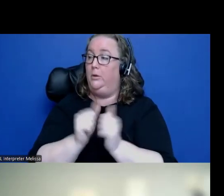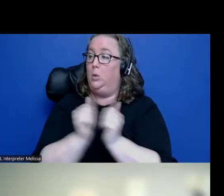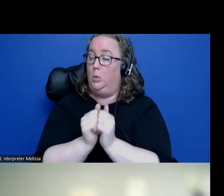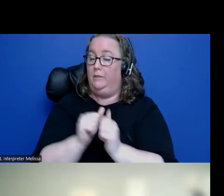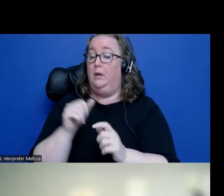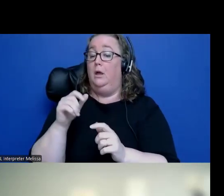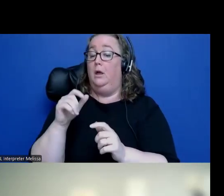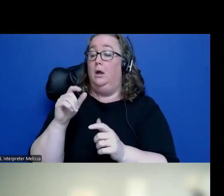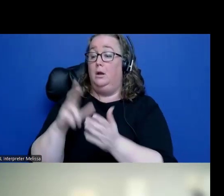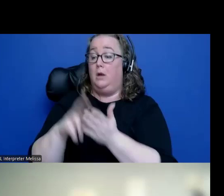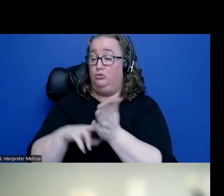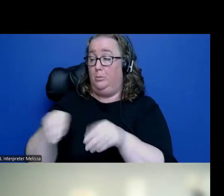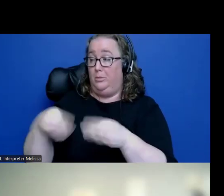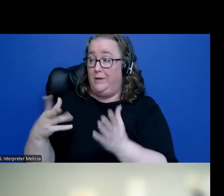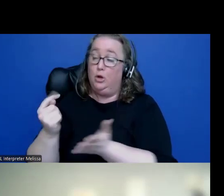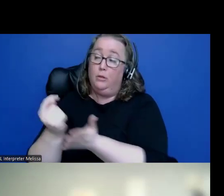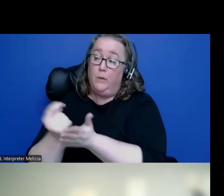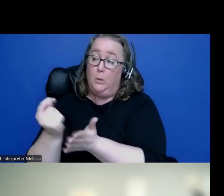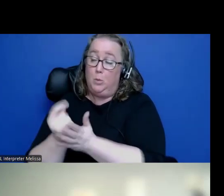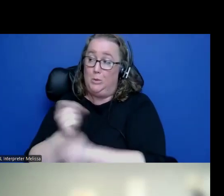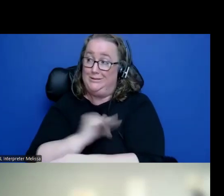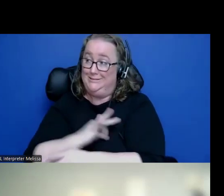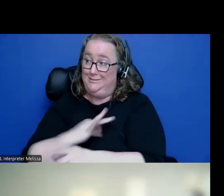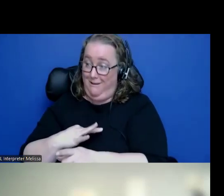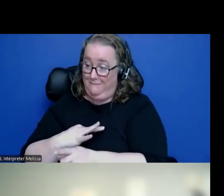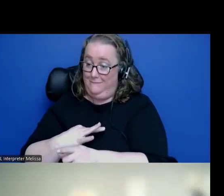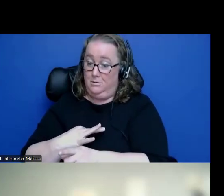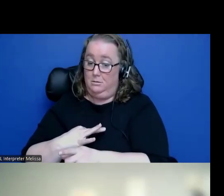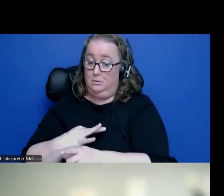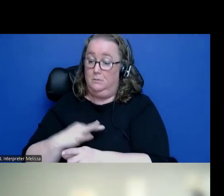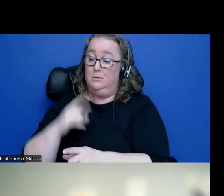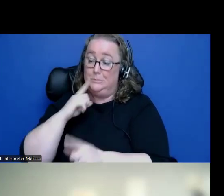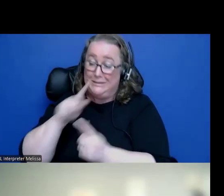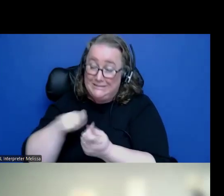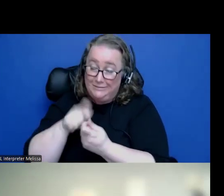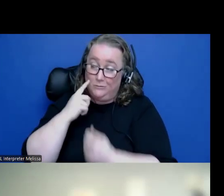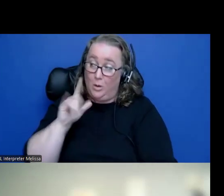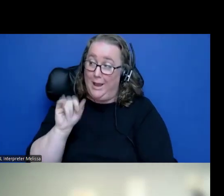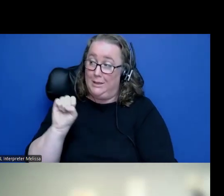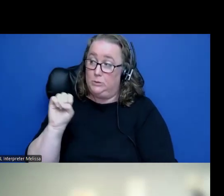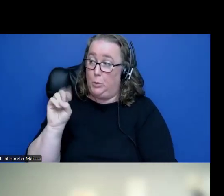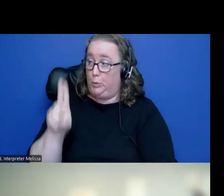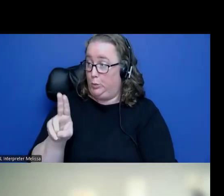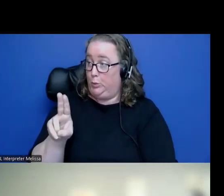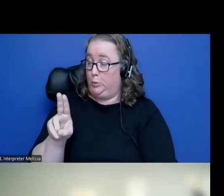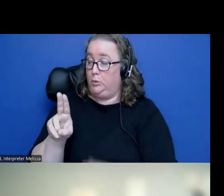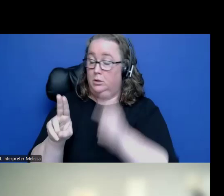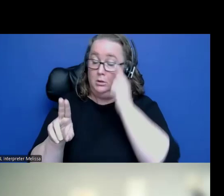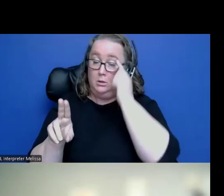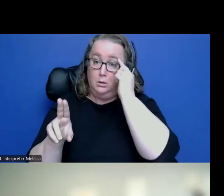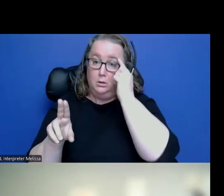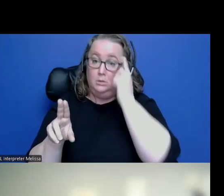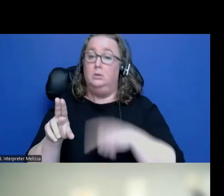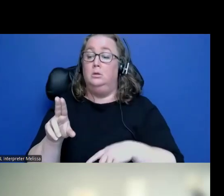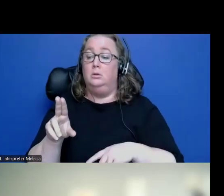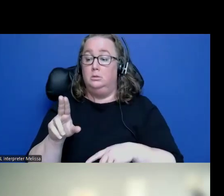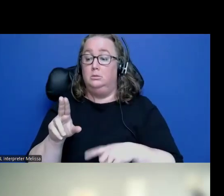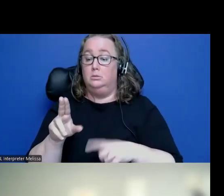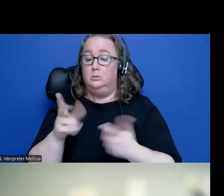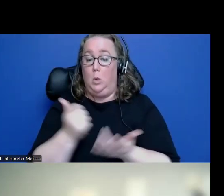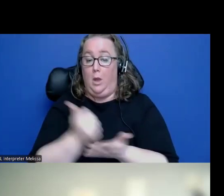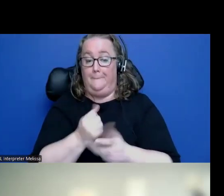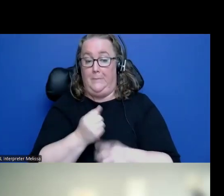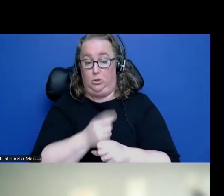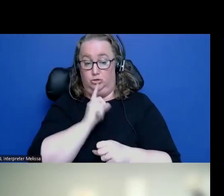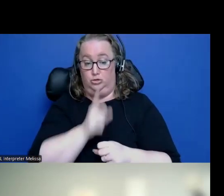providers therapeutic staff in those units, or to ensure that the collective